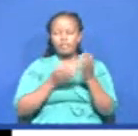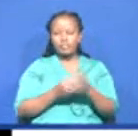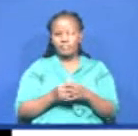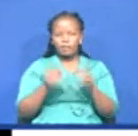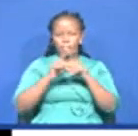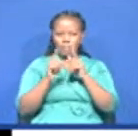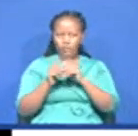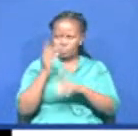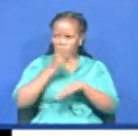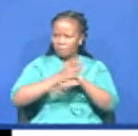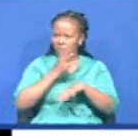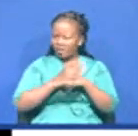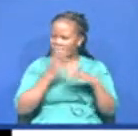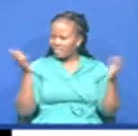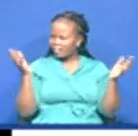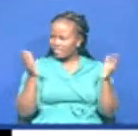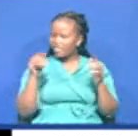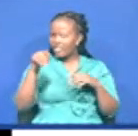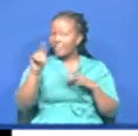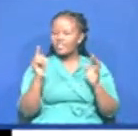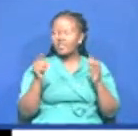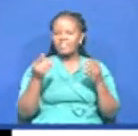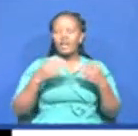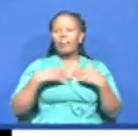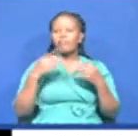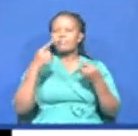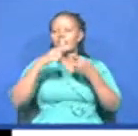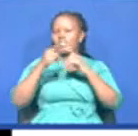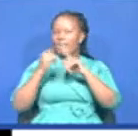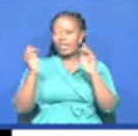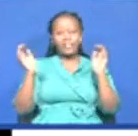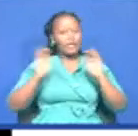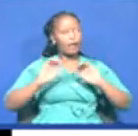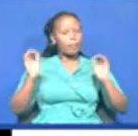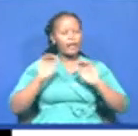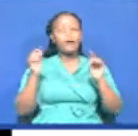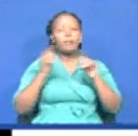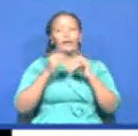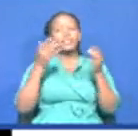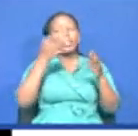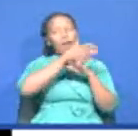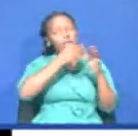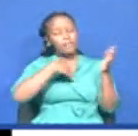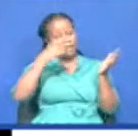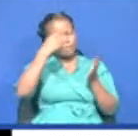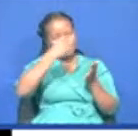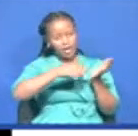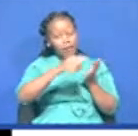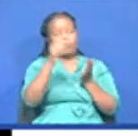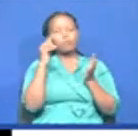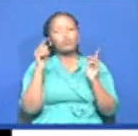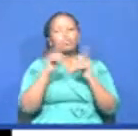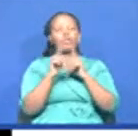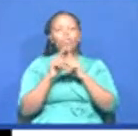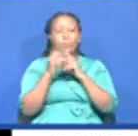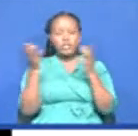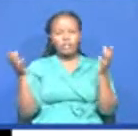it's not necessarily that they are substandard, but they are passed off as goods, or rather